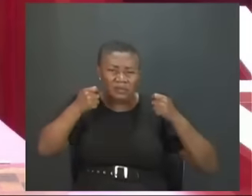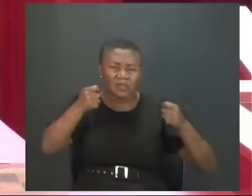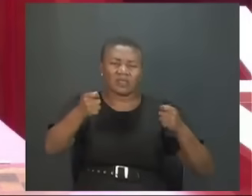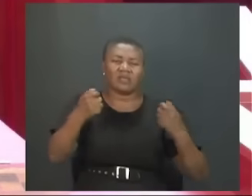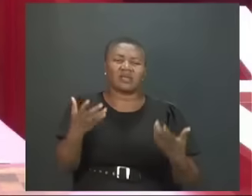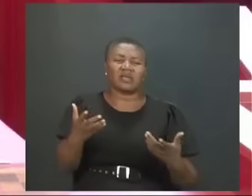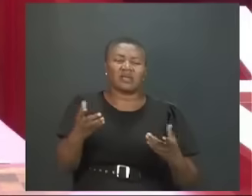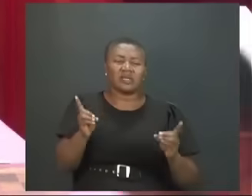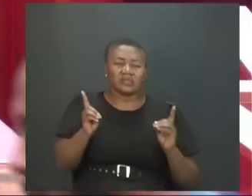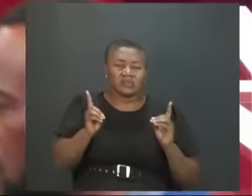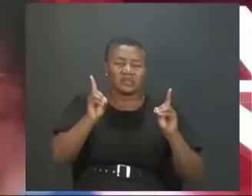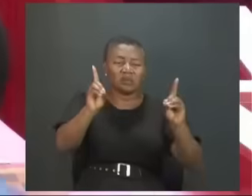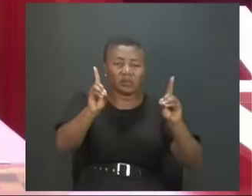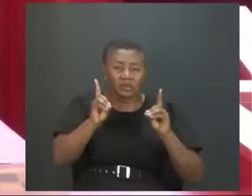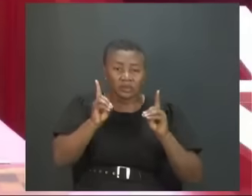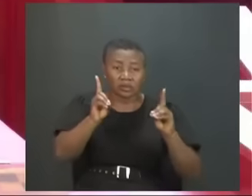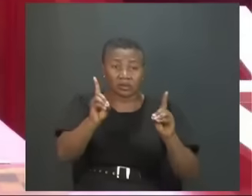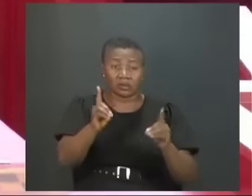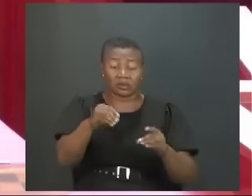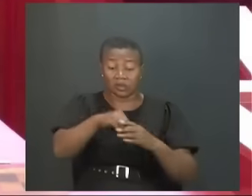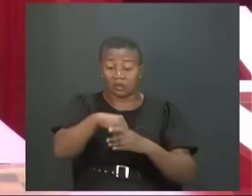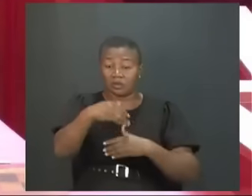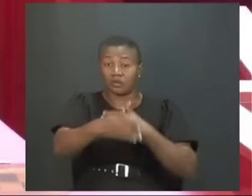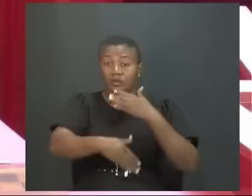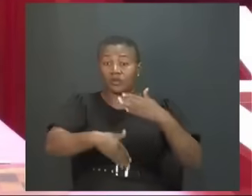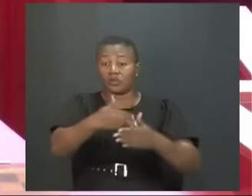process, some policemen even alleged that he